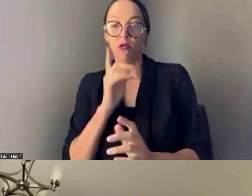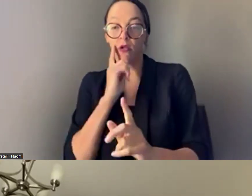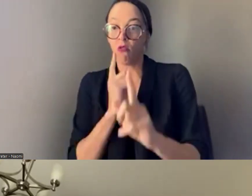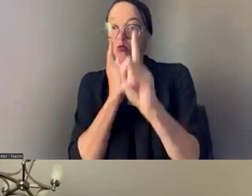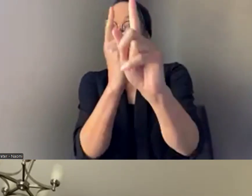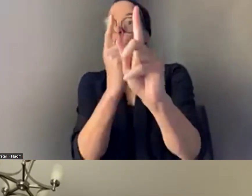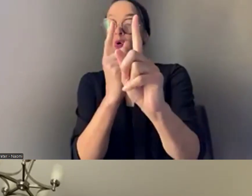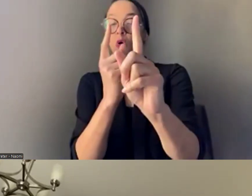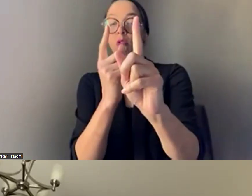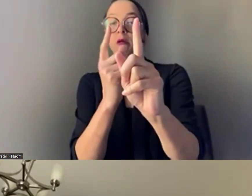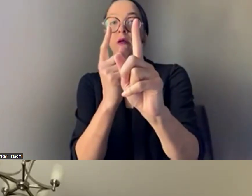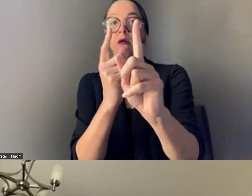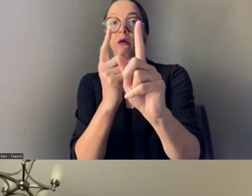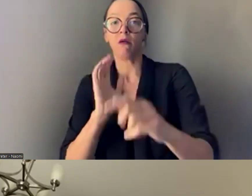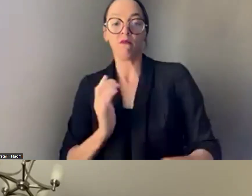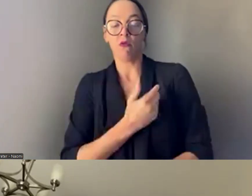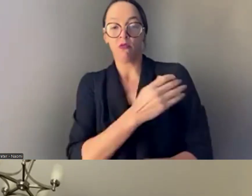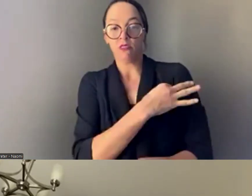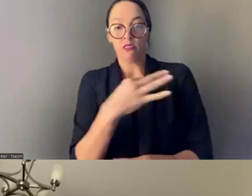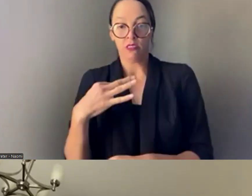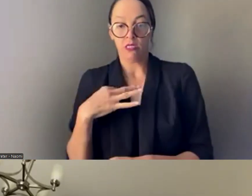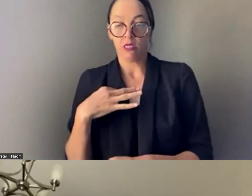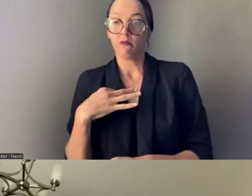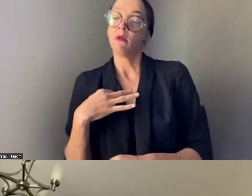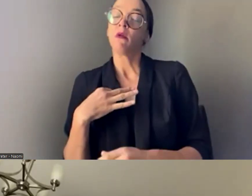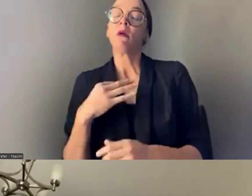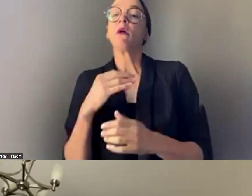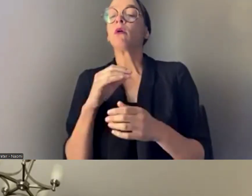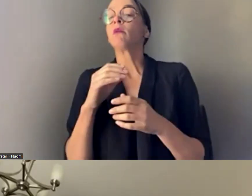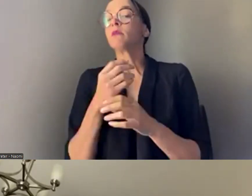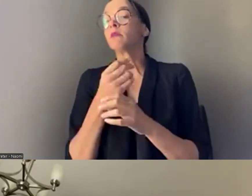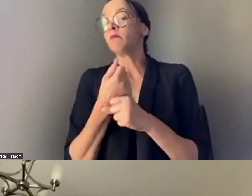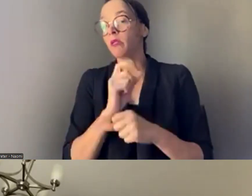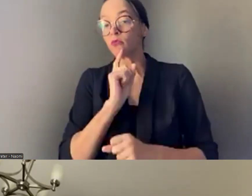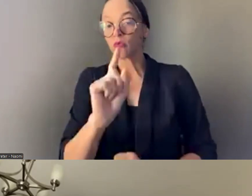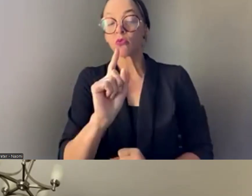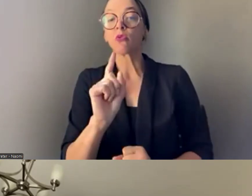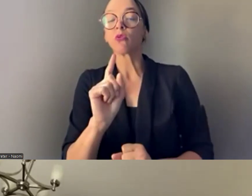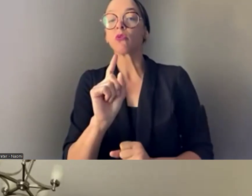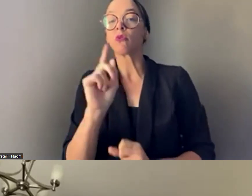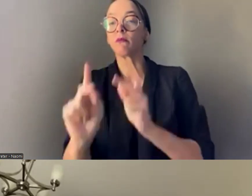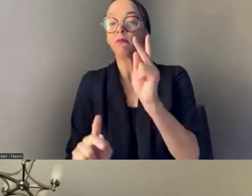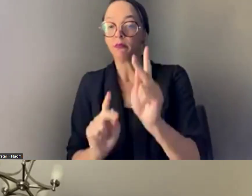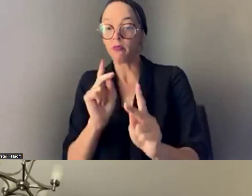to allow those who are in the institution a way to move back in the community.